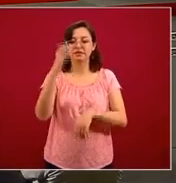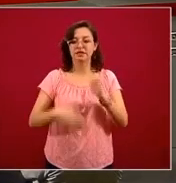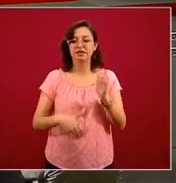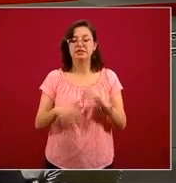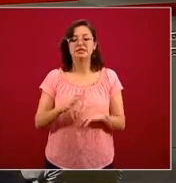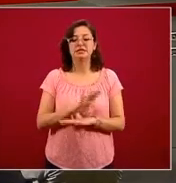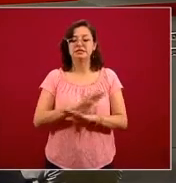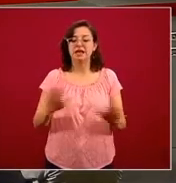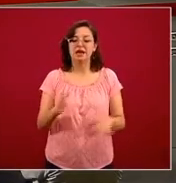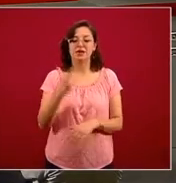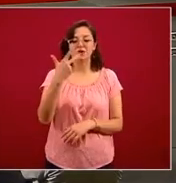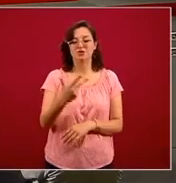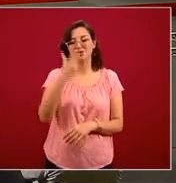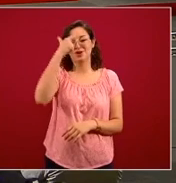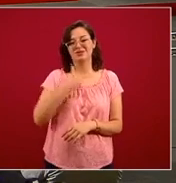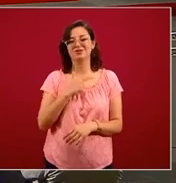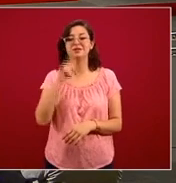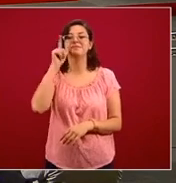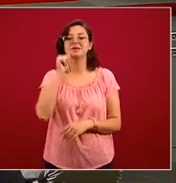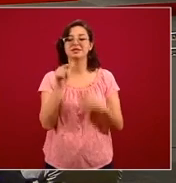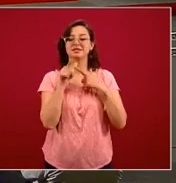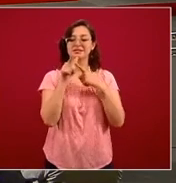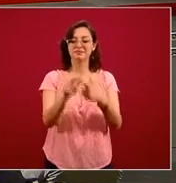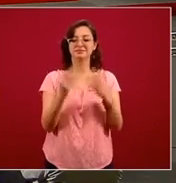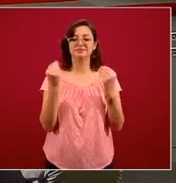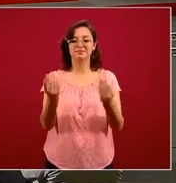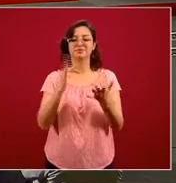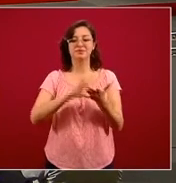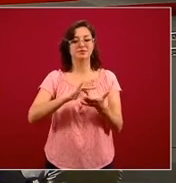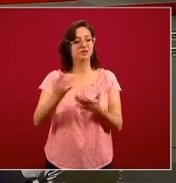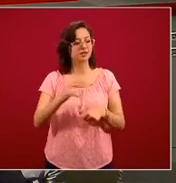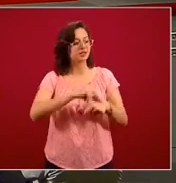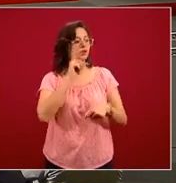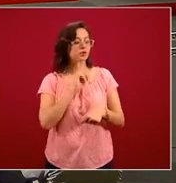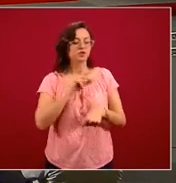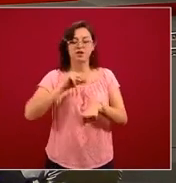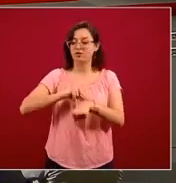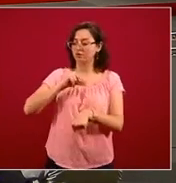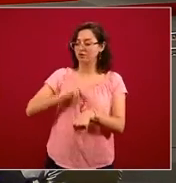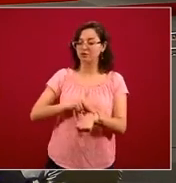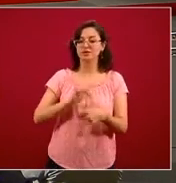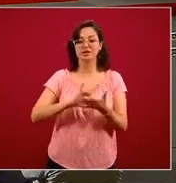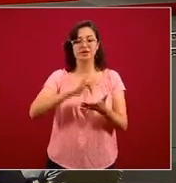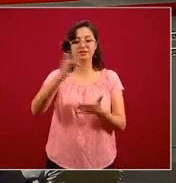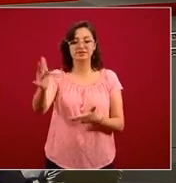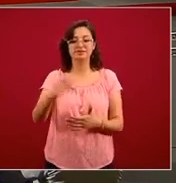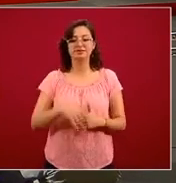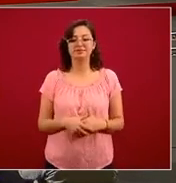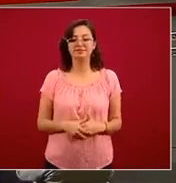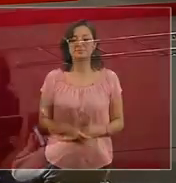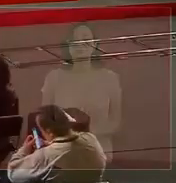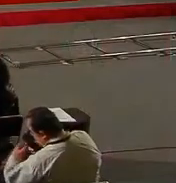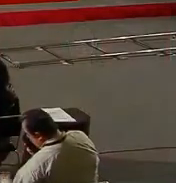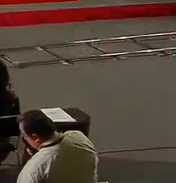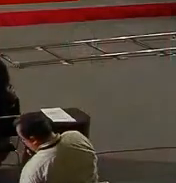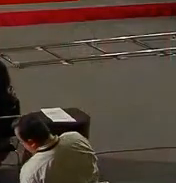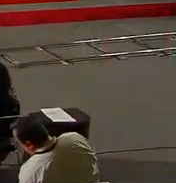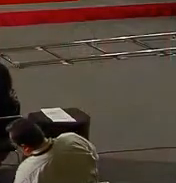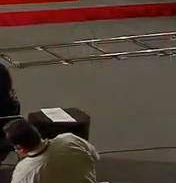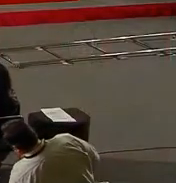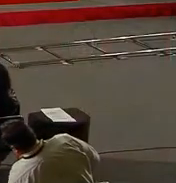time. Sorry, 7:59. We'll finish up tomorrow, okay? Thank you so much, doctor, for joining us. Thank you, Dr. Alomia.